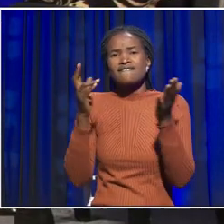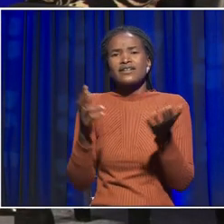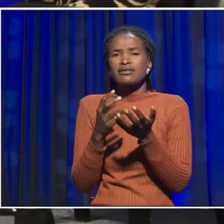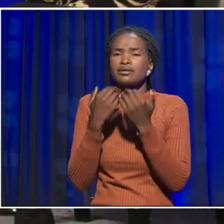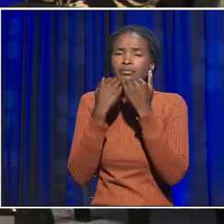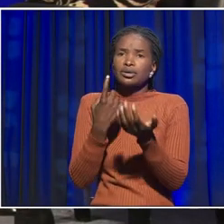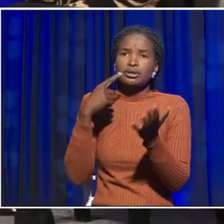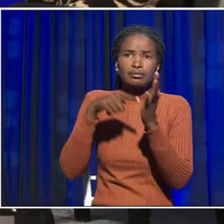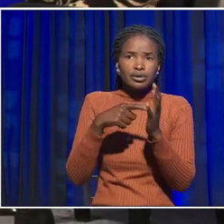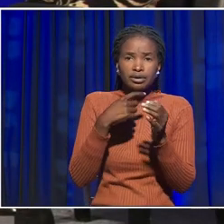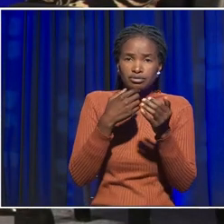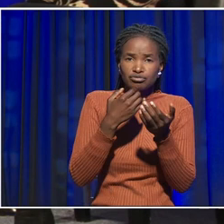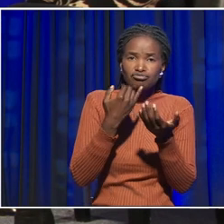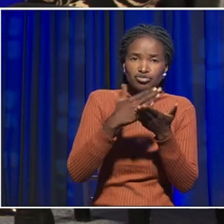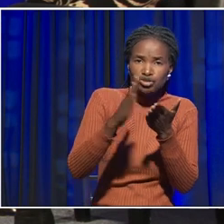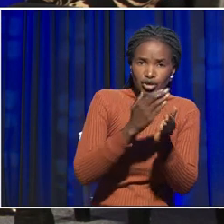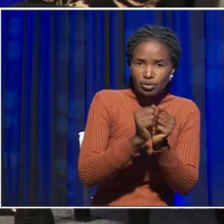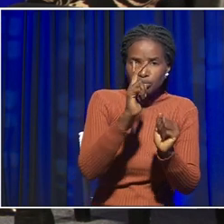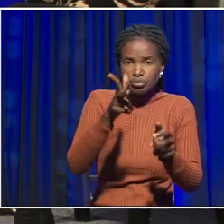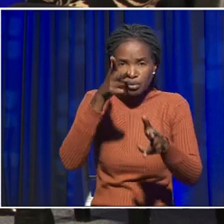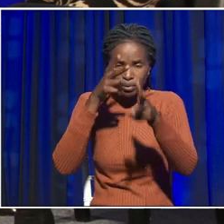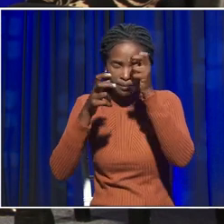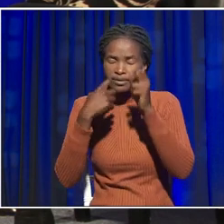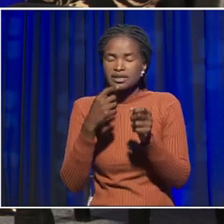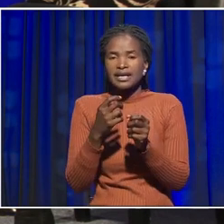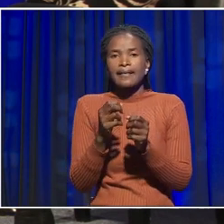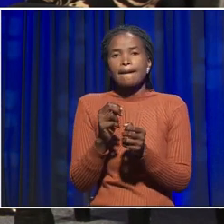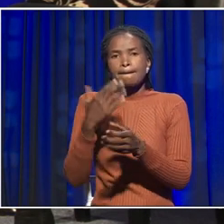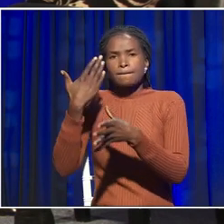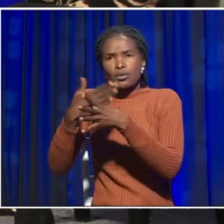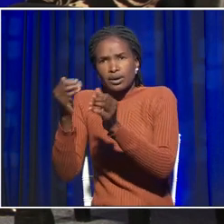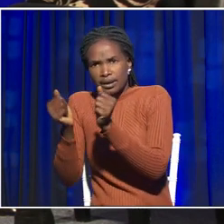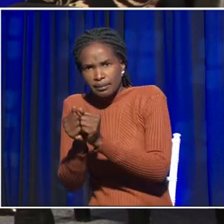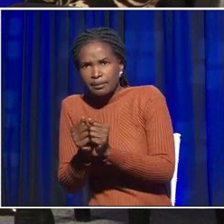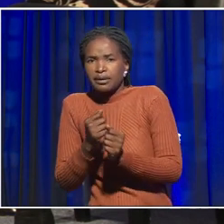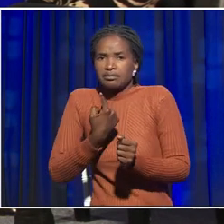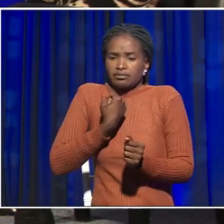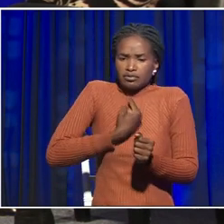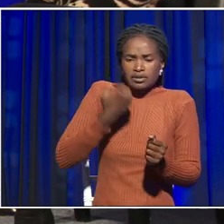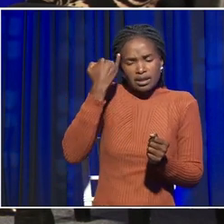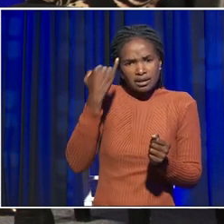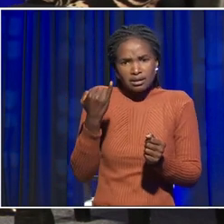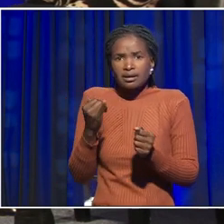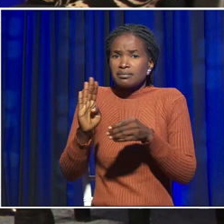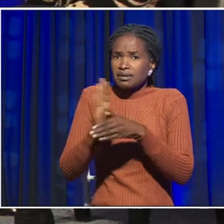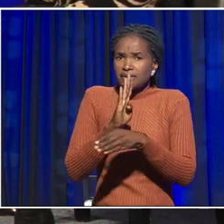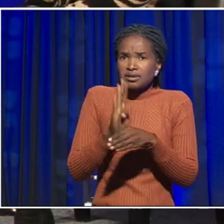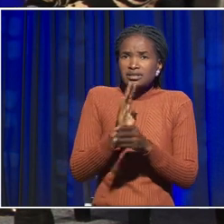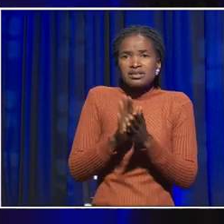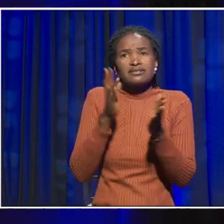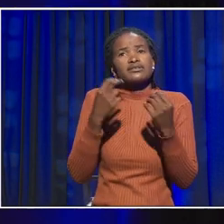with the viewers, that the independence, and I think interdependence, especially in our business, is